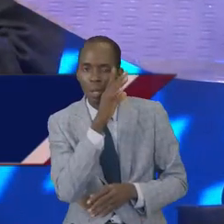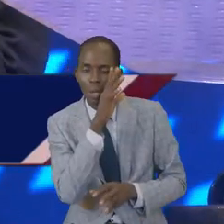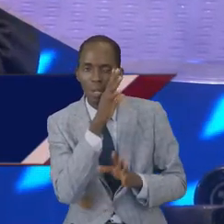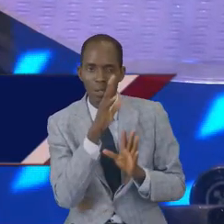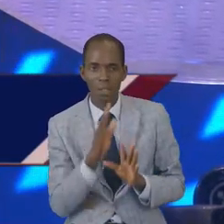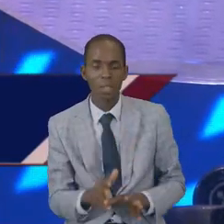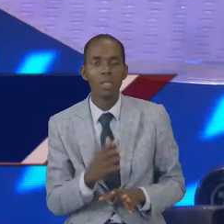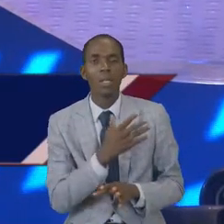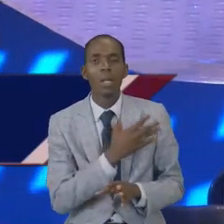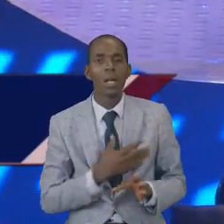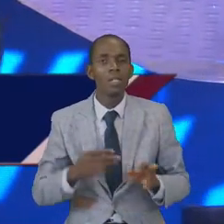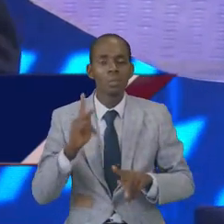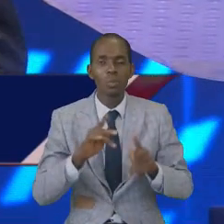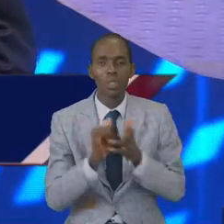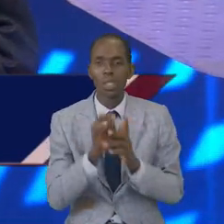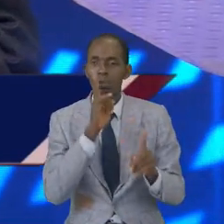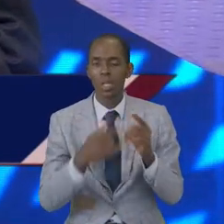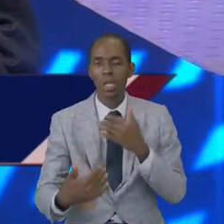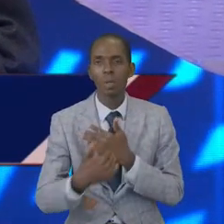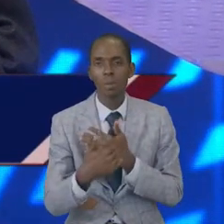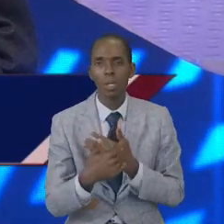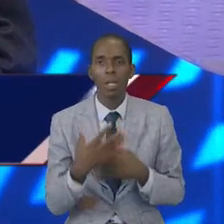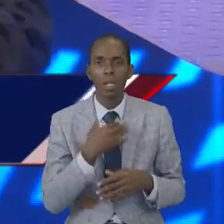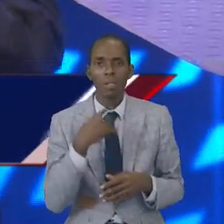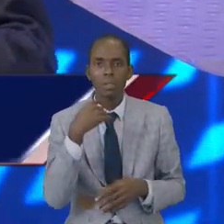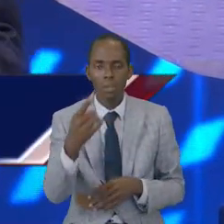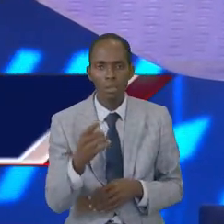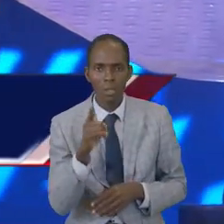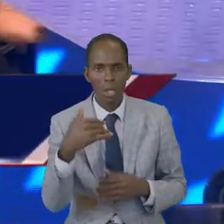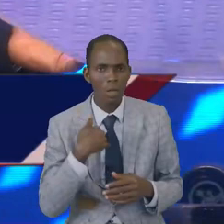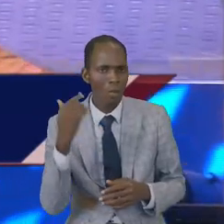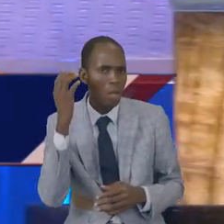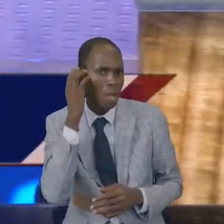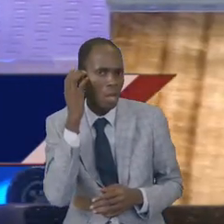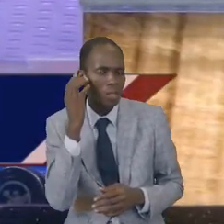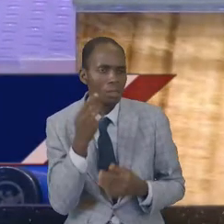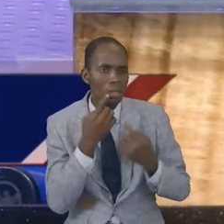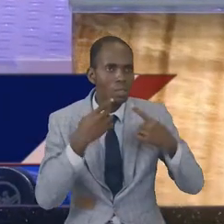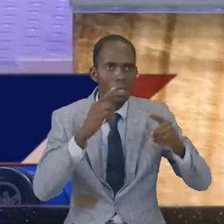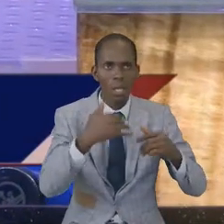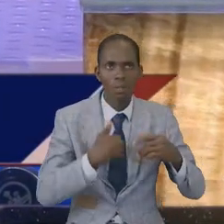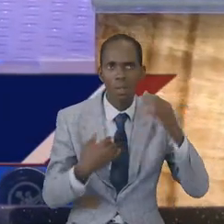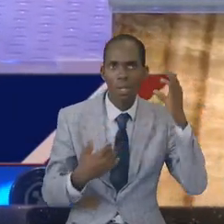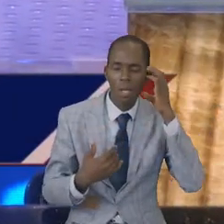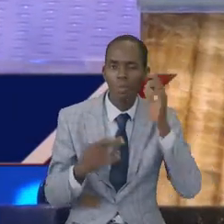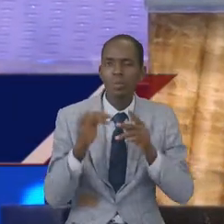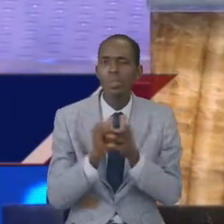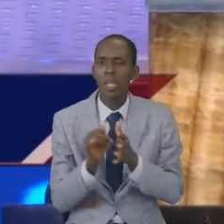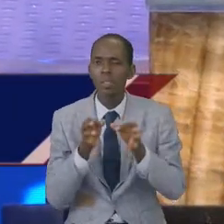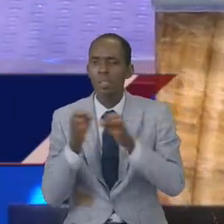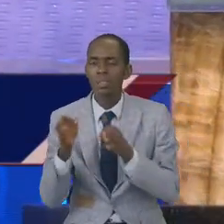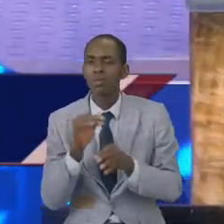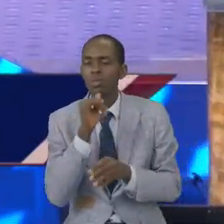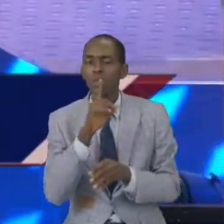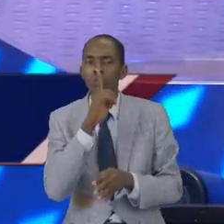do. And the people that carry stories, have you heard? The people that tell untruth stories, have you